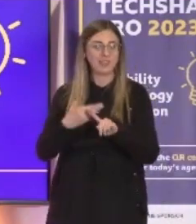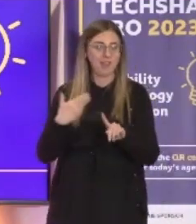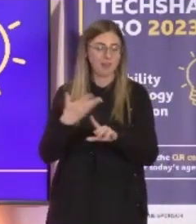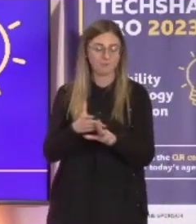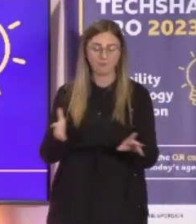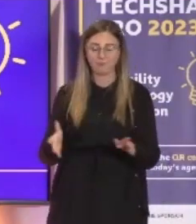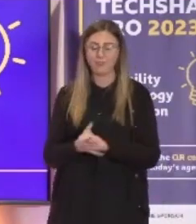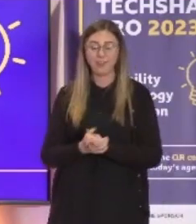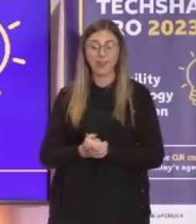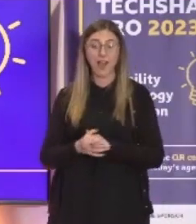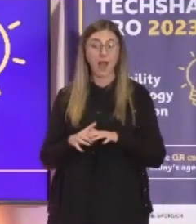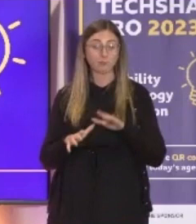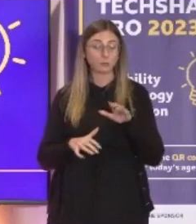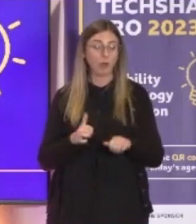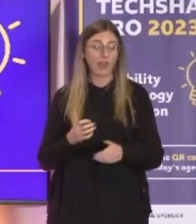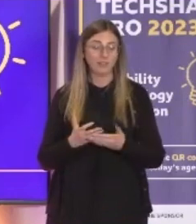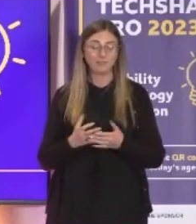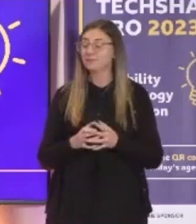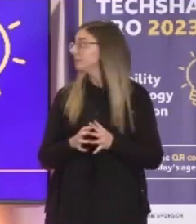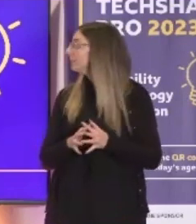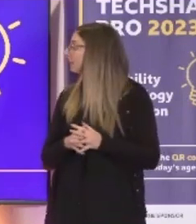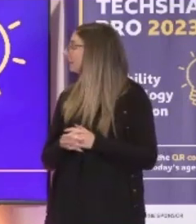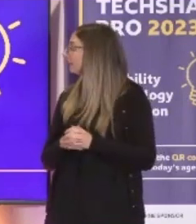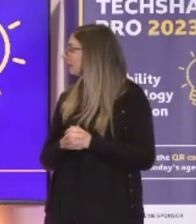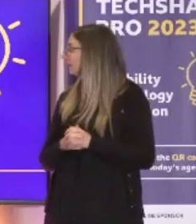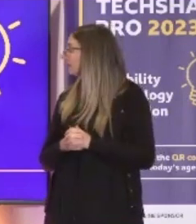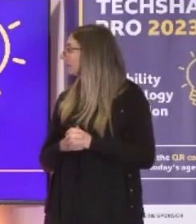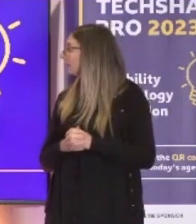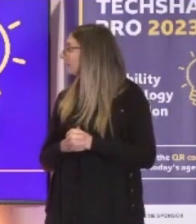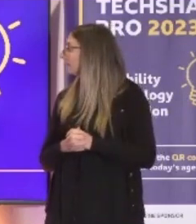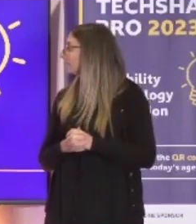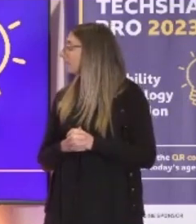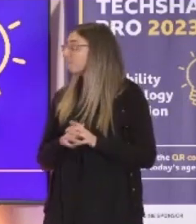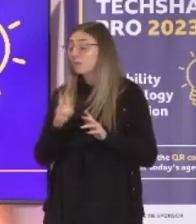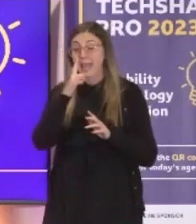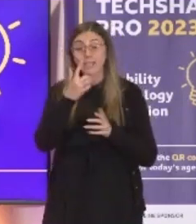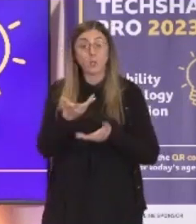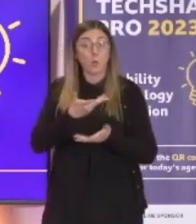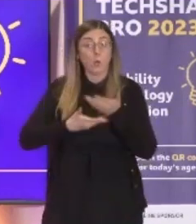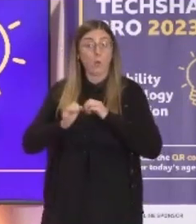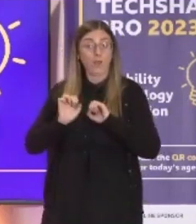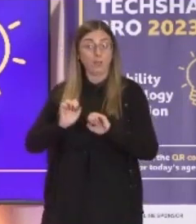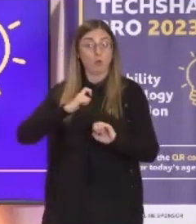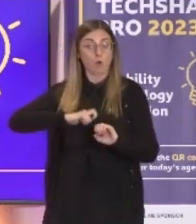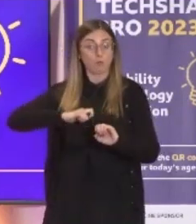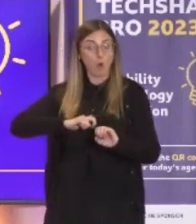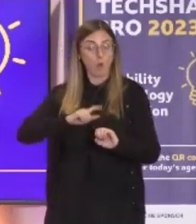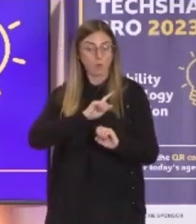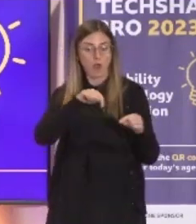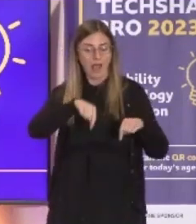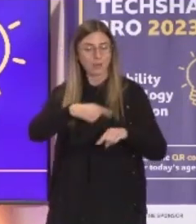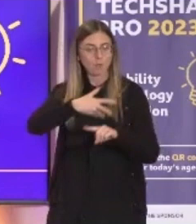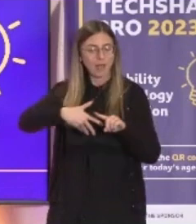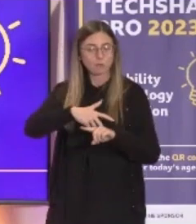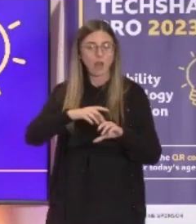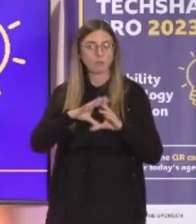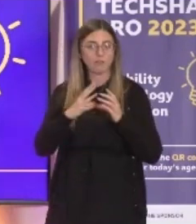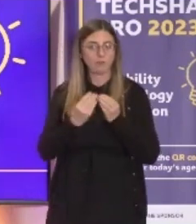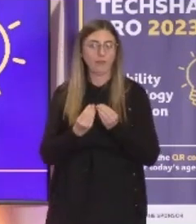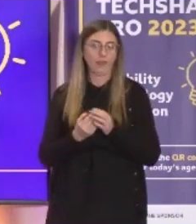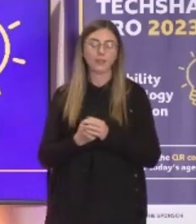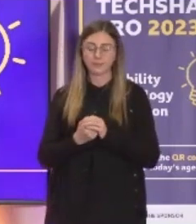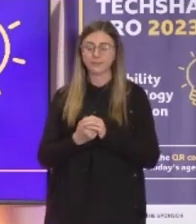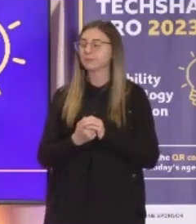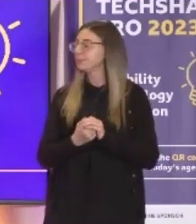people will know who you are, a lot of people will know you, I'm sure. But tell us a bit about your role and the organisation you work for, and a little bit about why you're involved in this and your background. I think that's